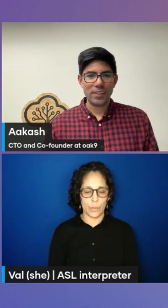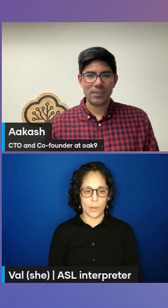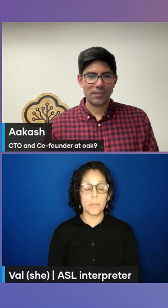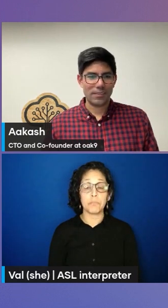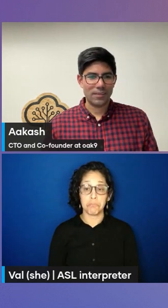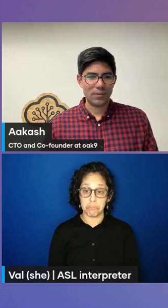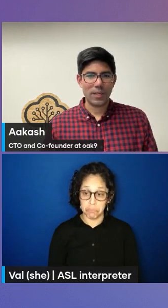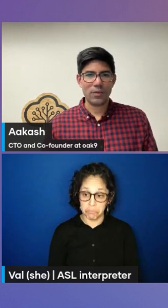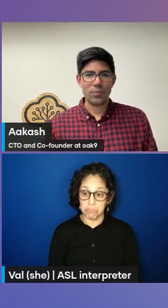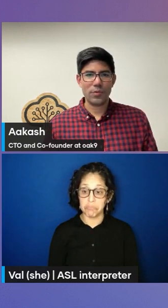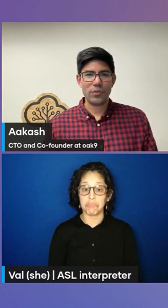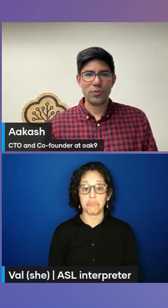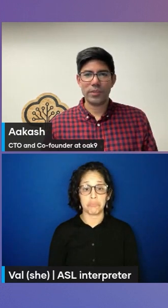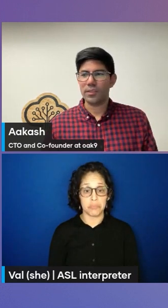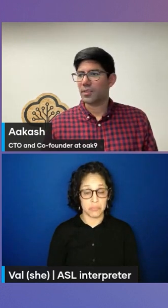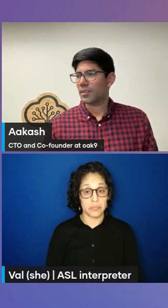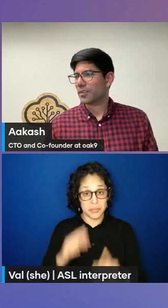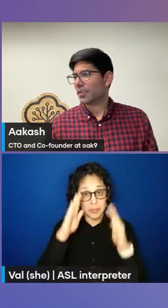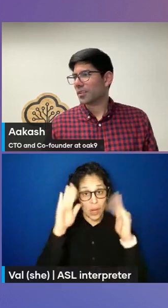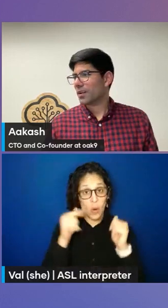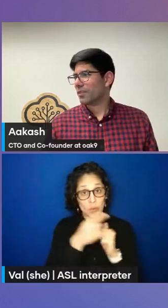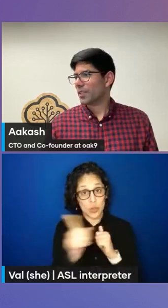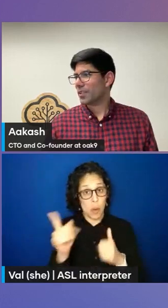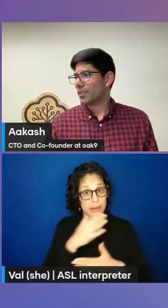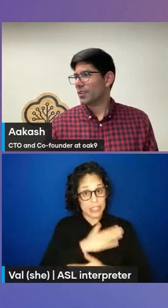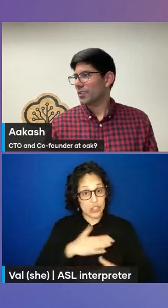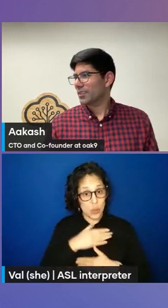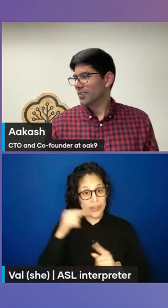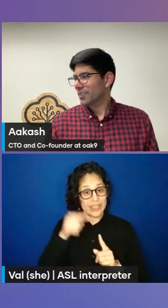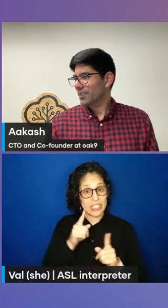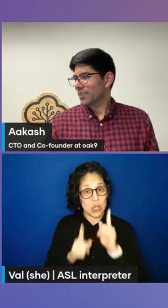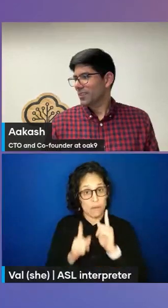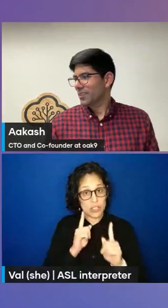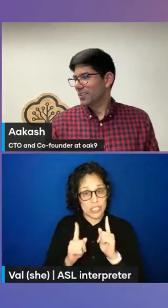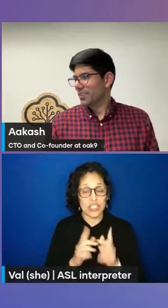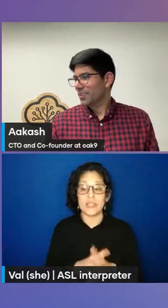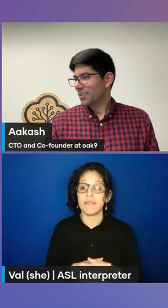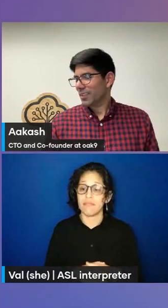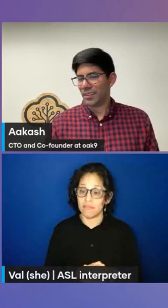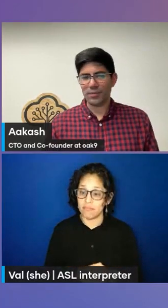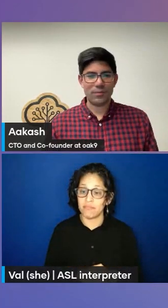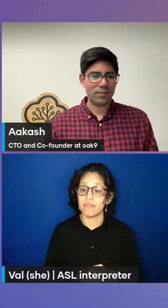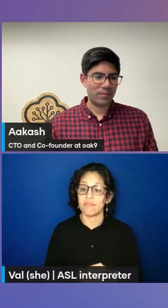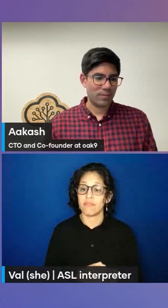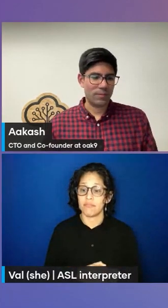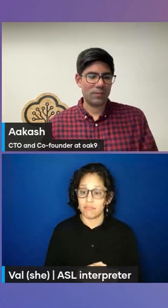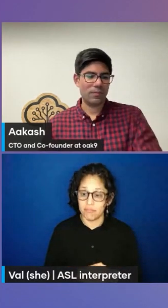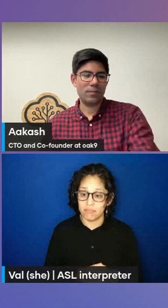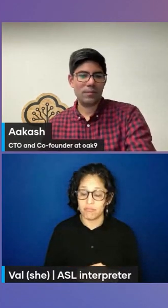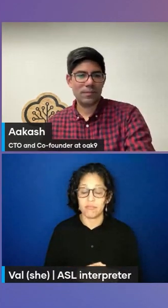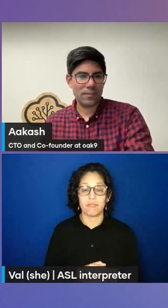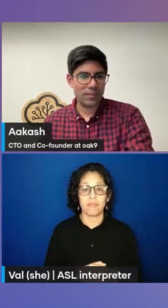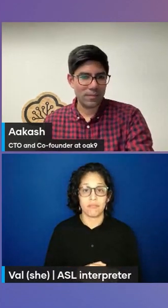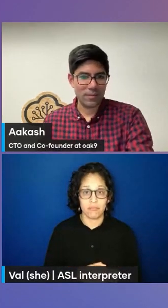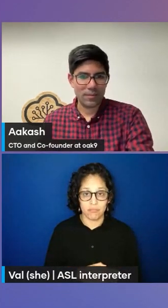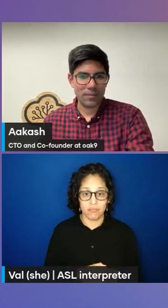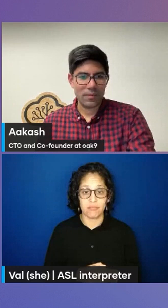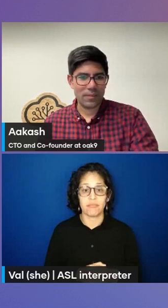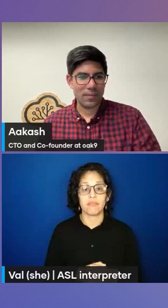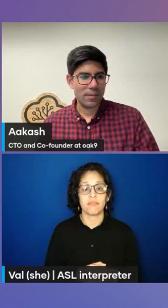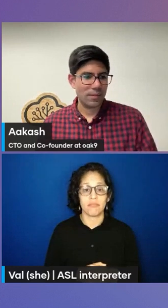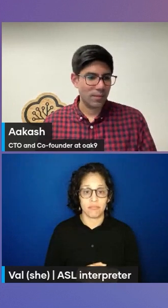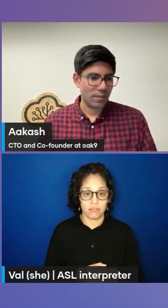All right. Well, I hope you enjoyed the conversation. And